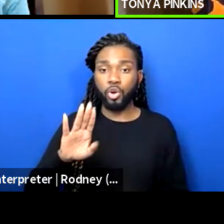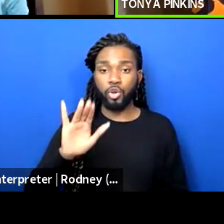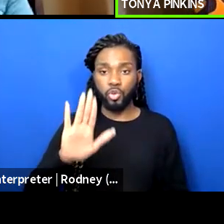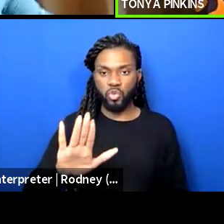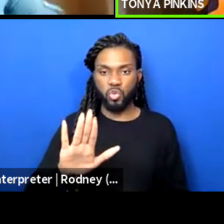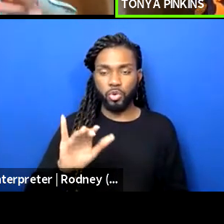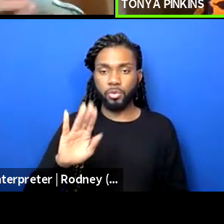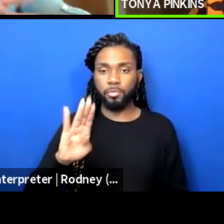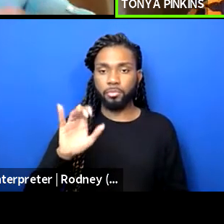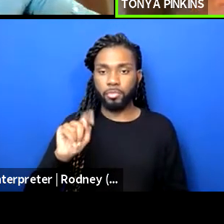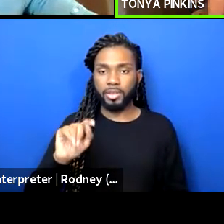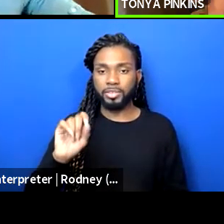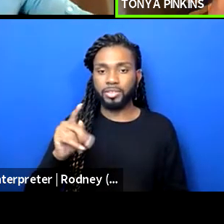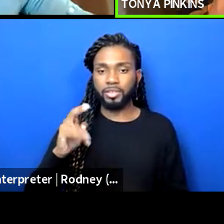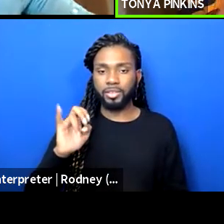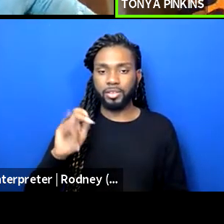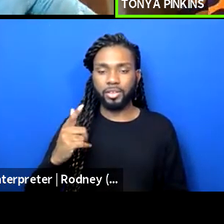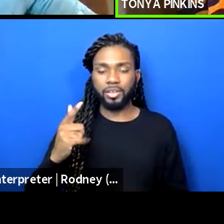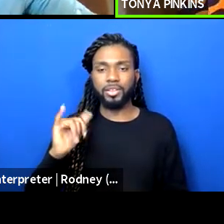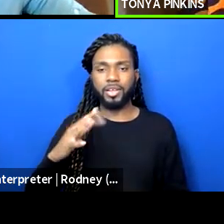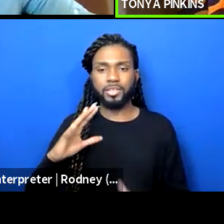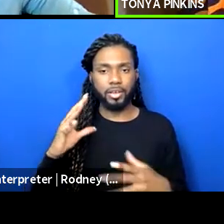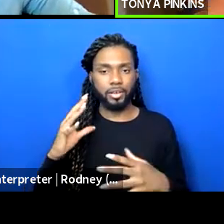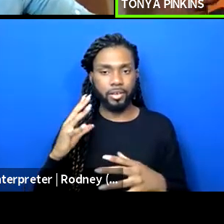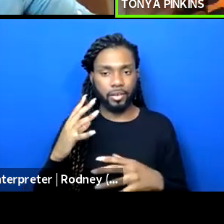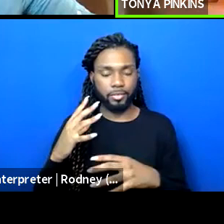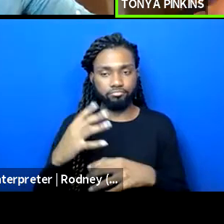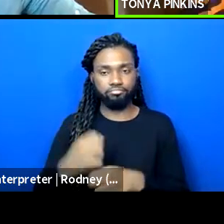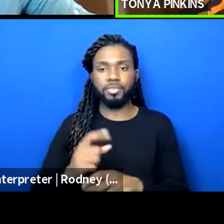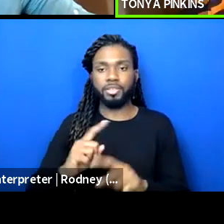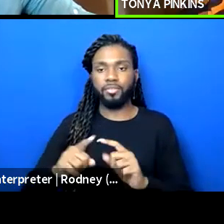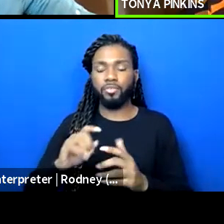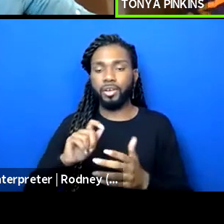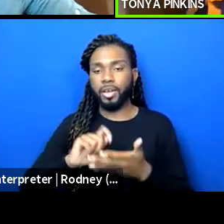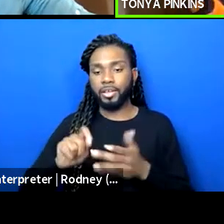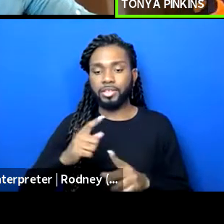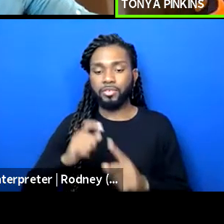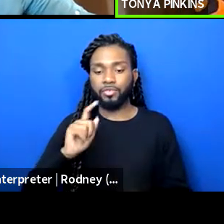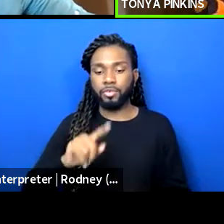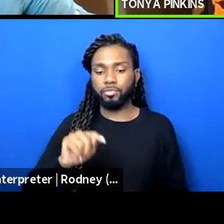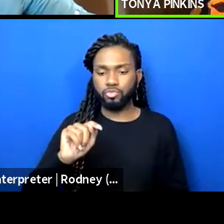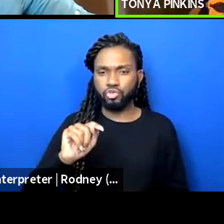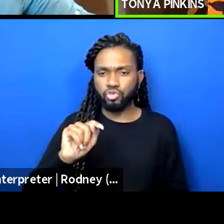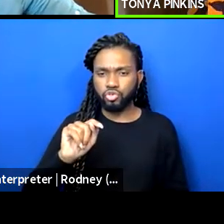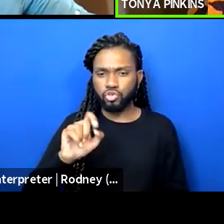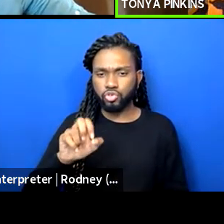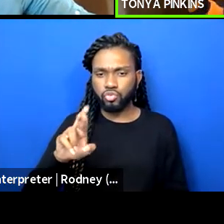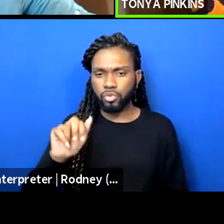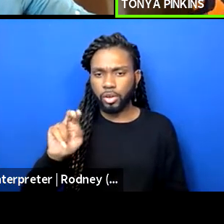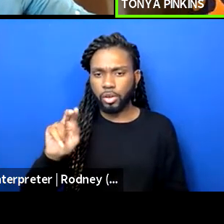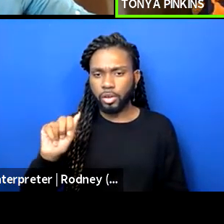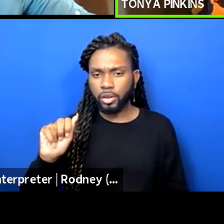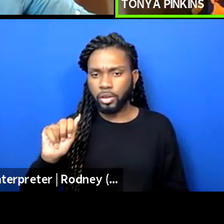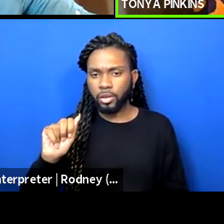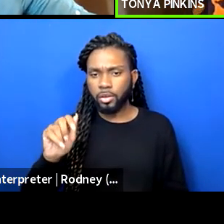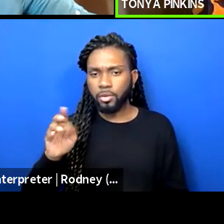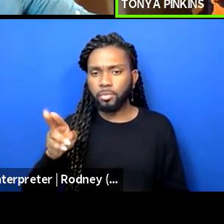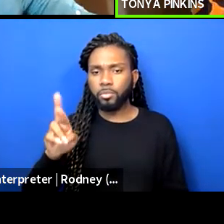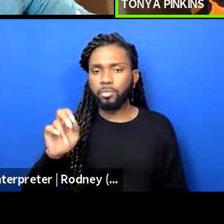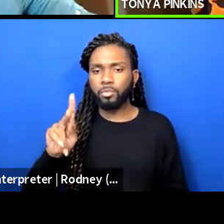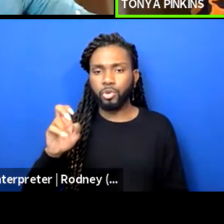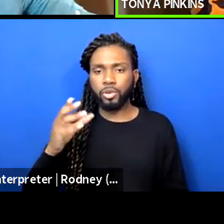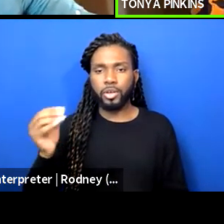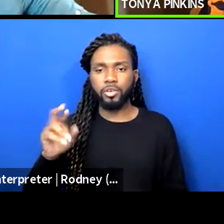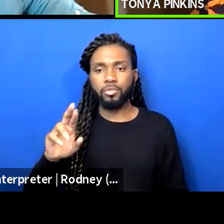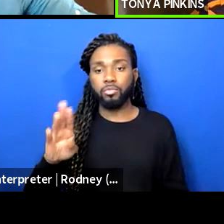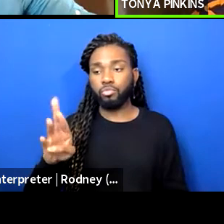by Tarana Burke and Brene Brown, is so inspiring. We Are Each Other's Harvest,